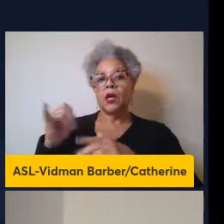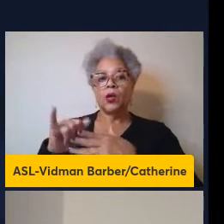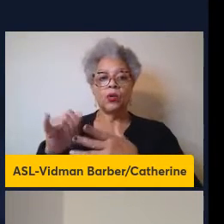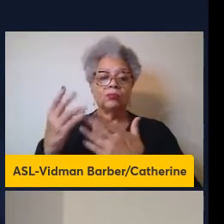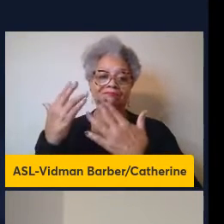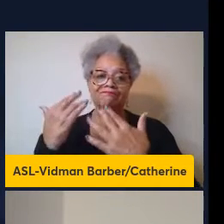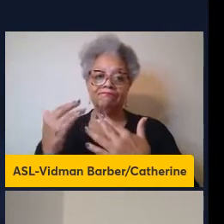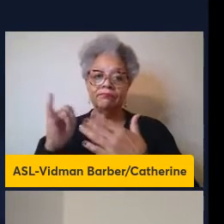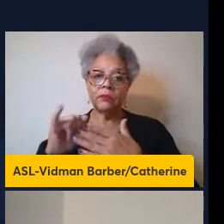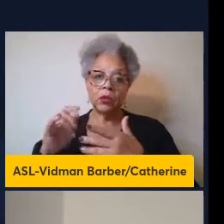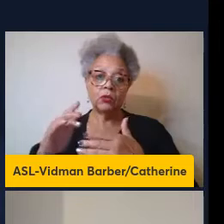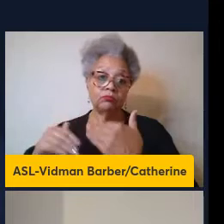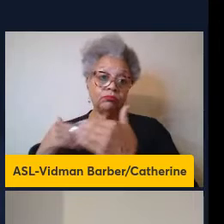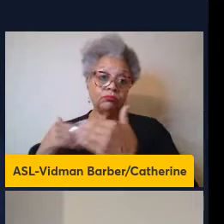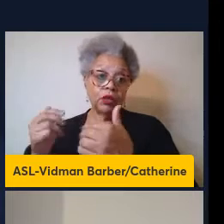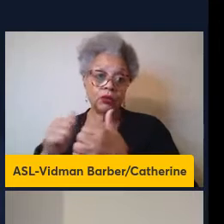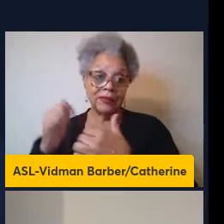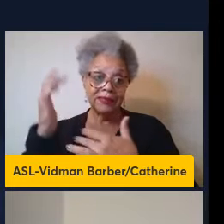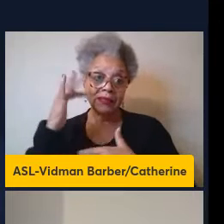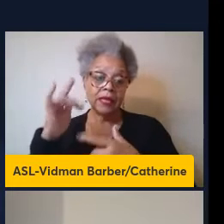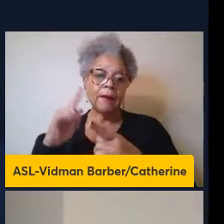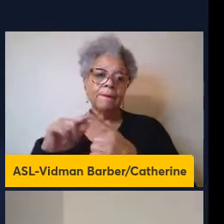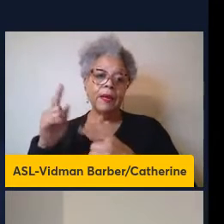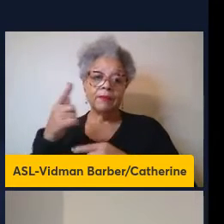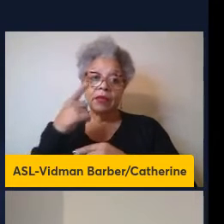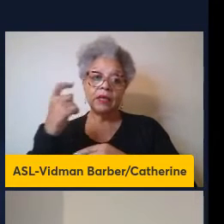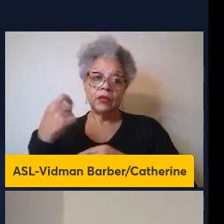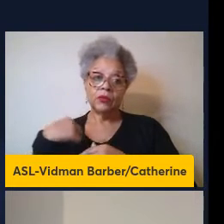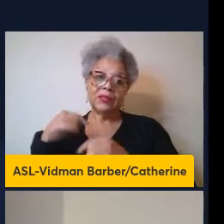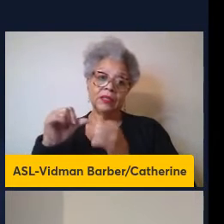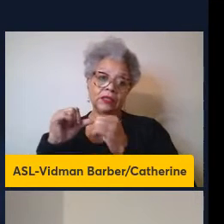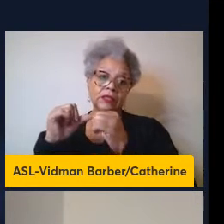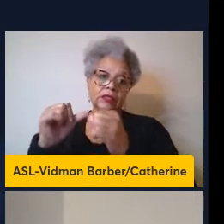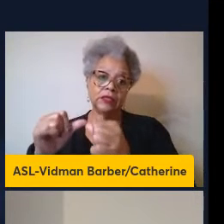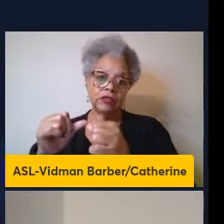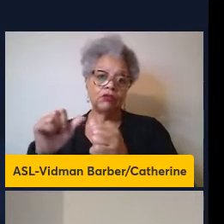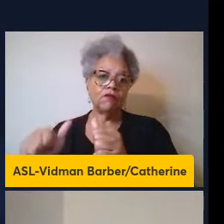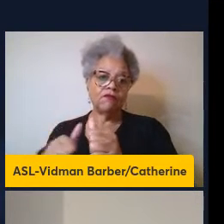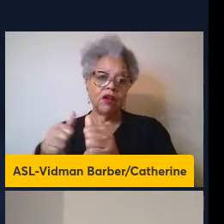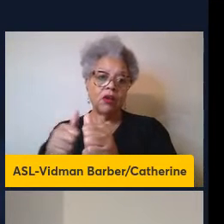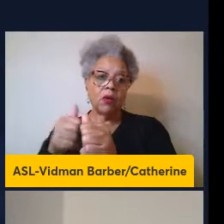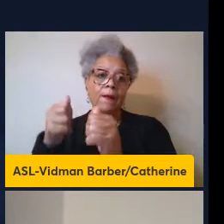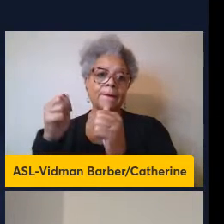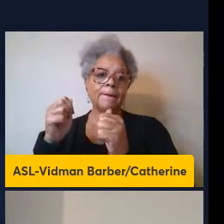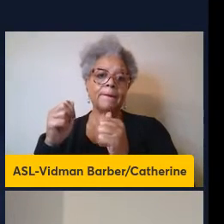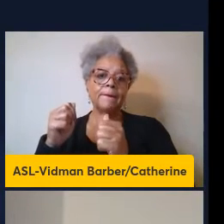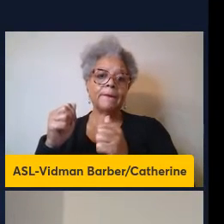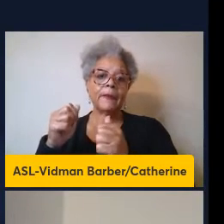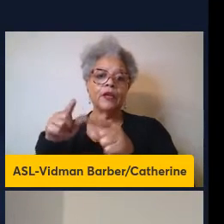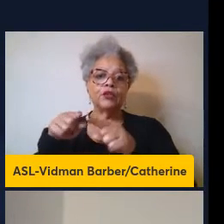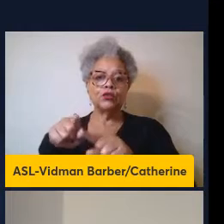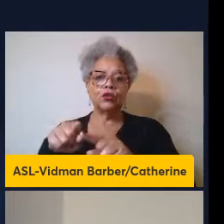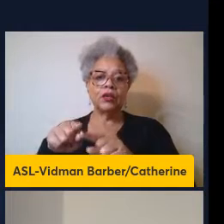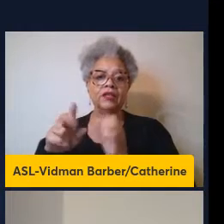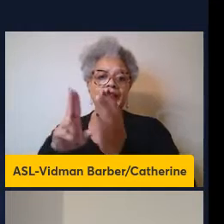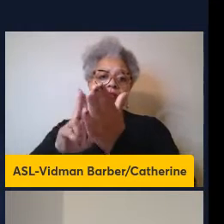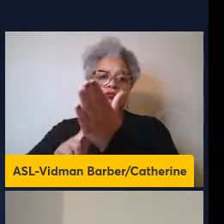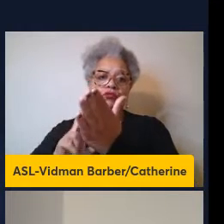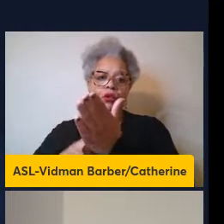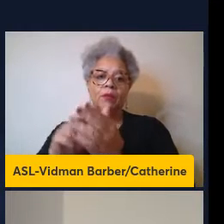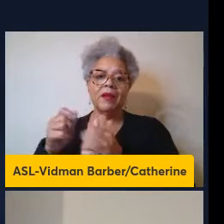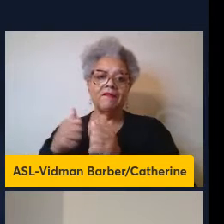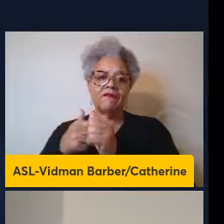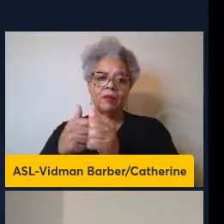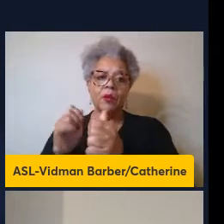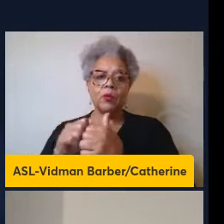progressed to TB disease. But because we had been continually following them up during enrollment and follow-up, we